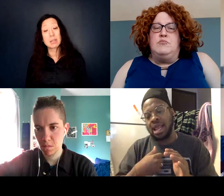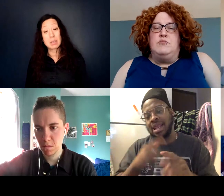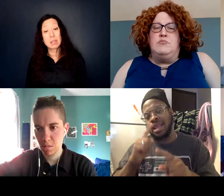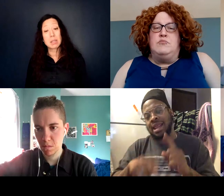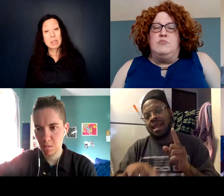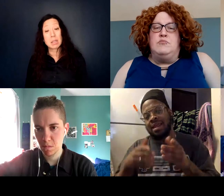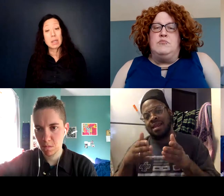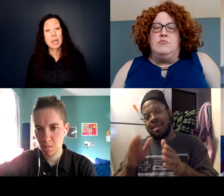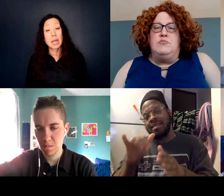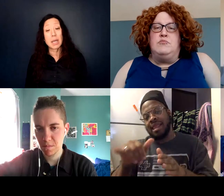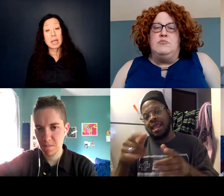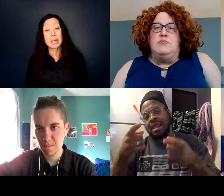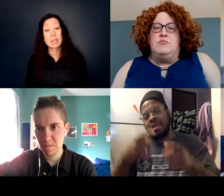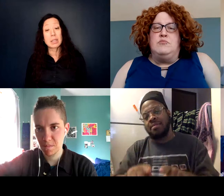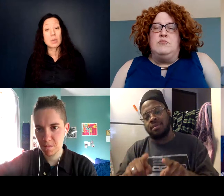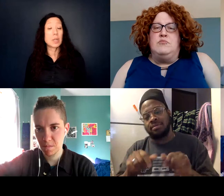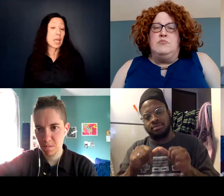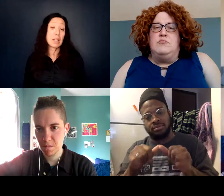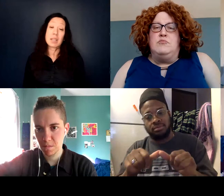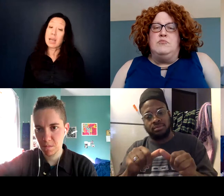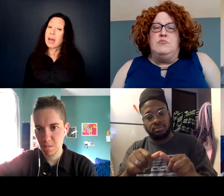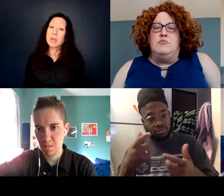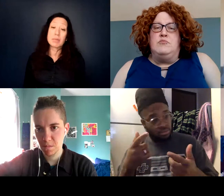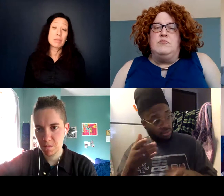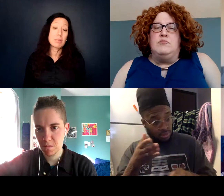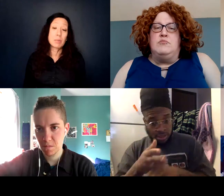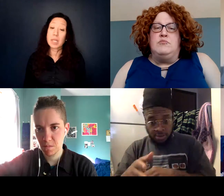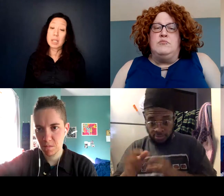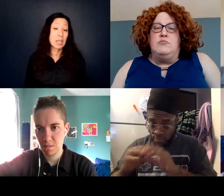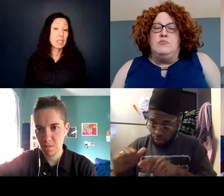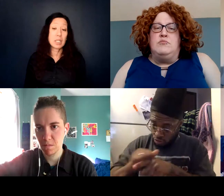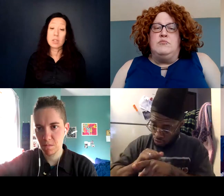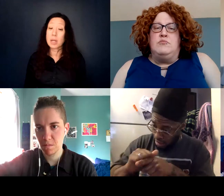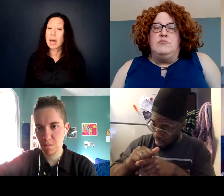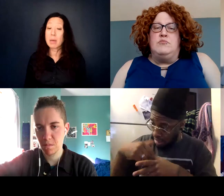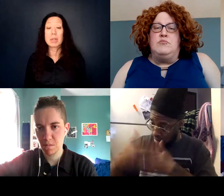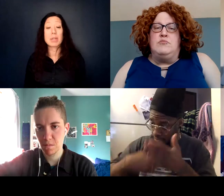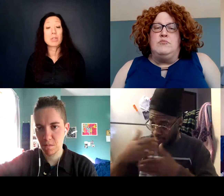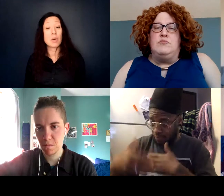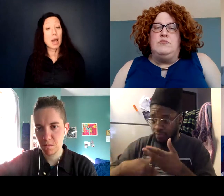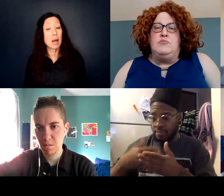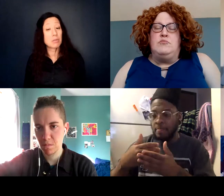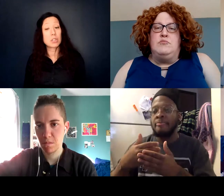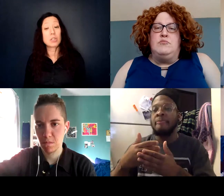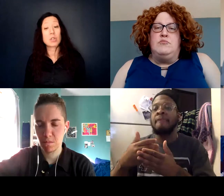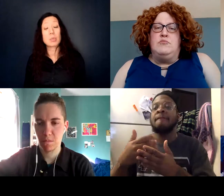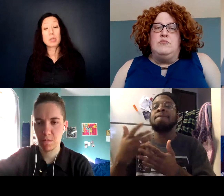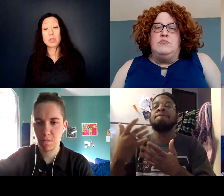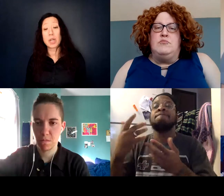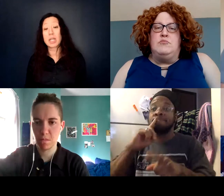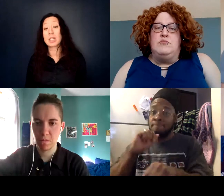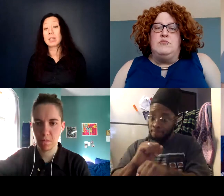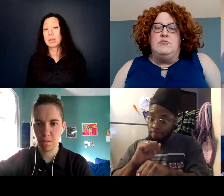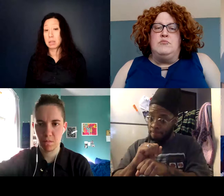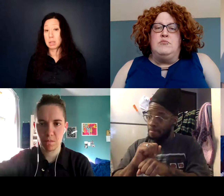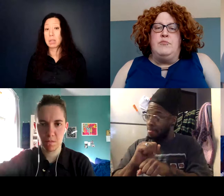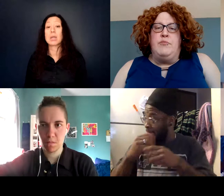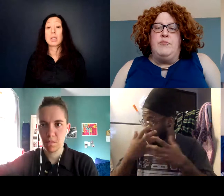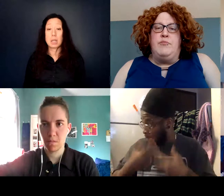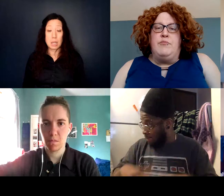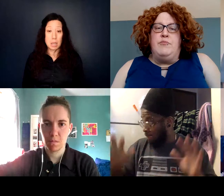pretty bad. And we can't let that happen. We can't let it continue to happen. So after the interpreter